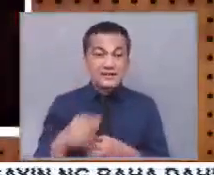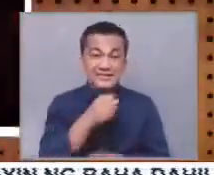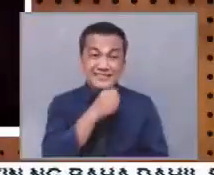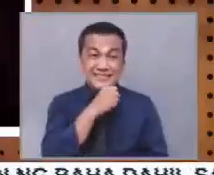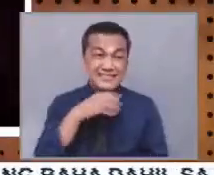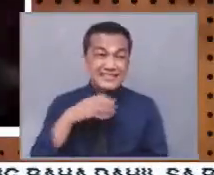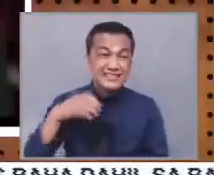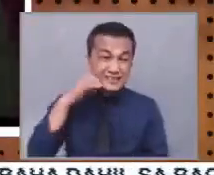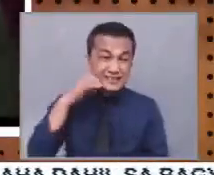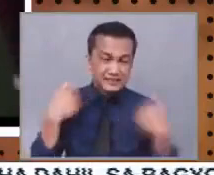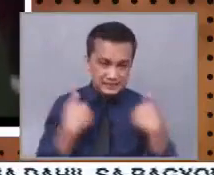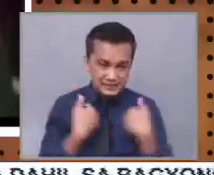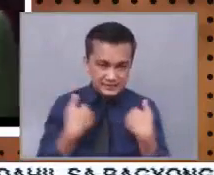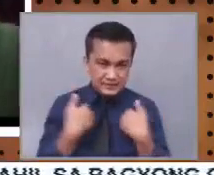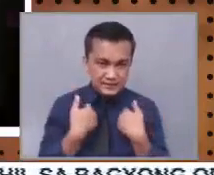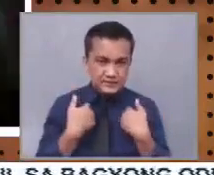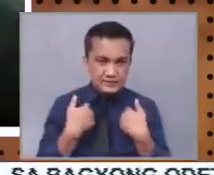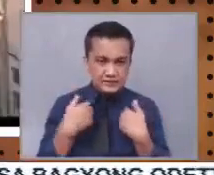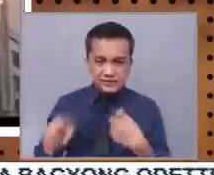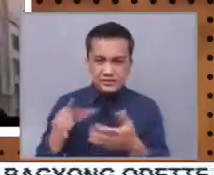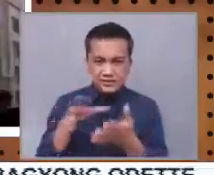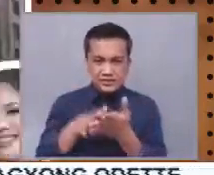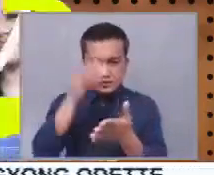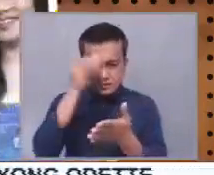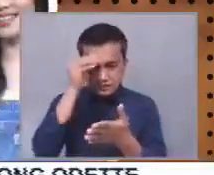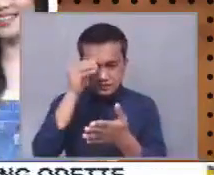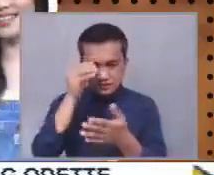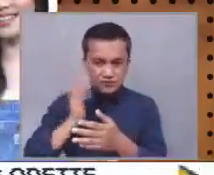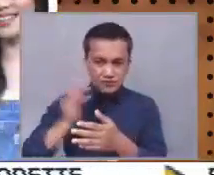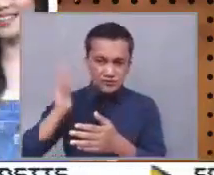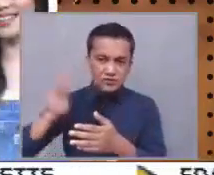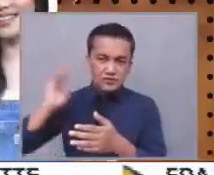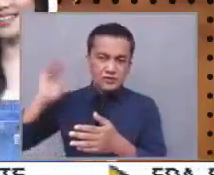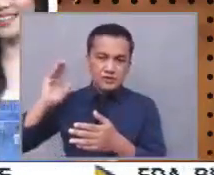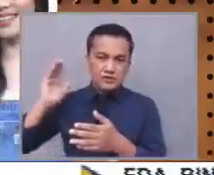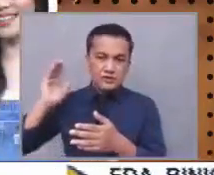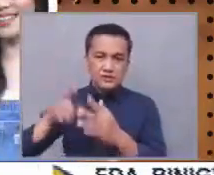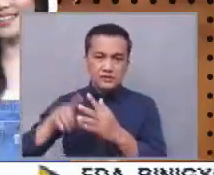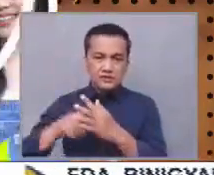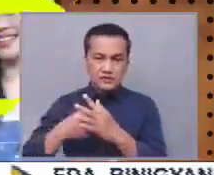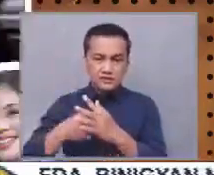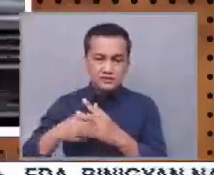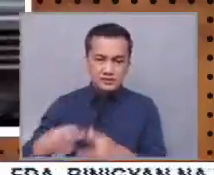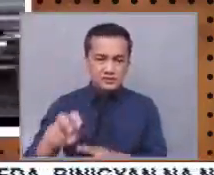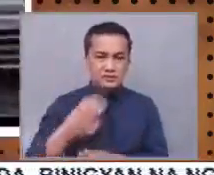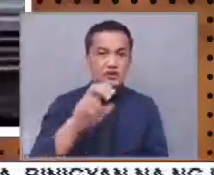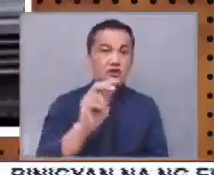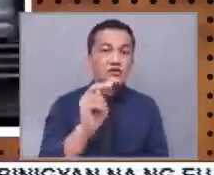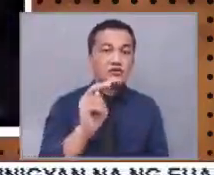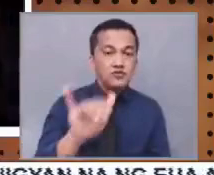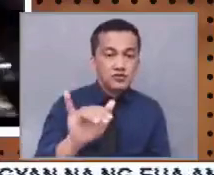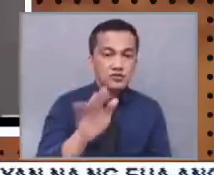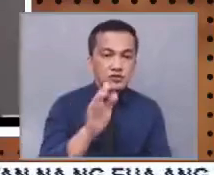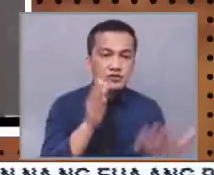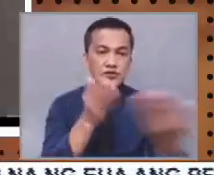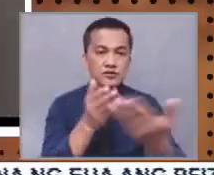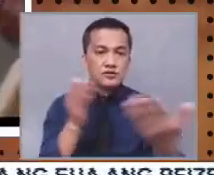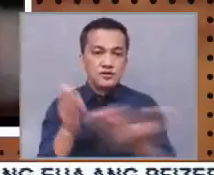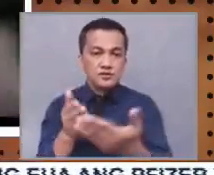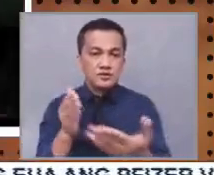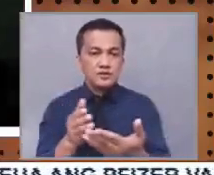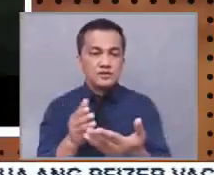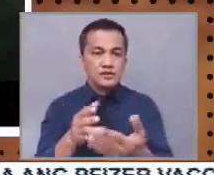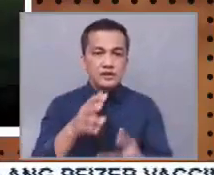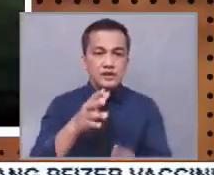As he learns his origins, he will begin his journey to New York City para makilala ang kanyang biological father na